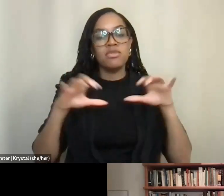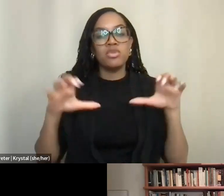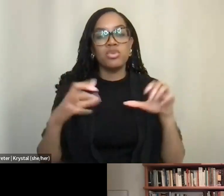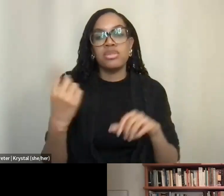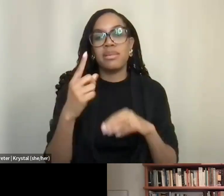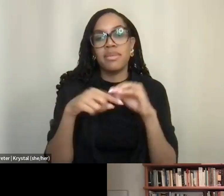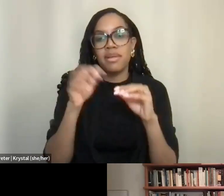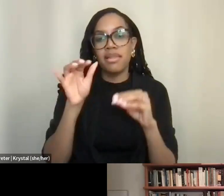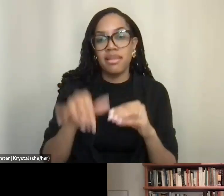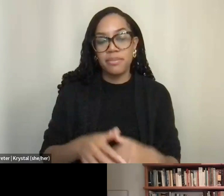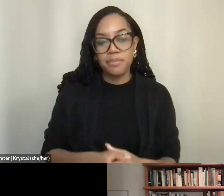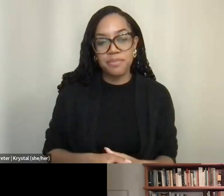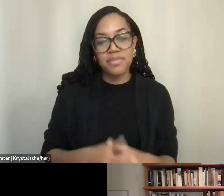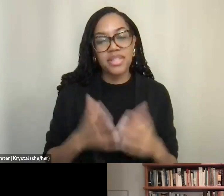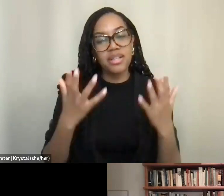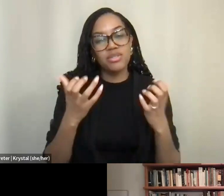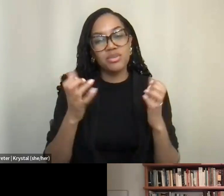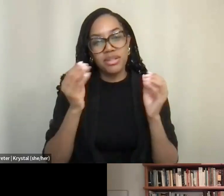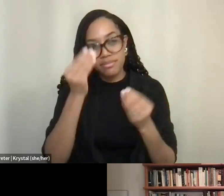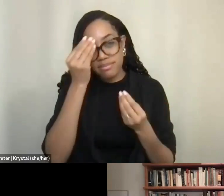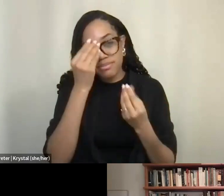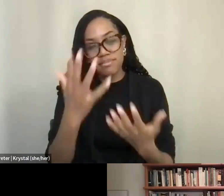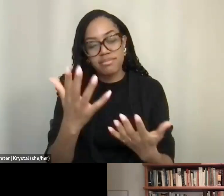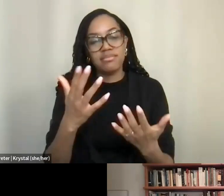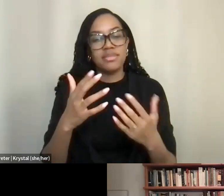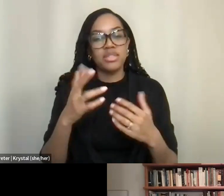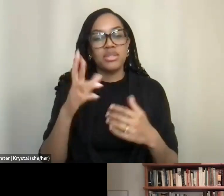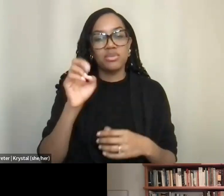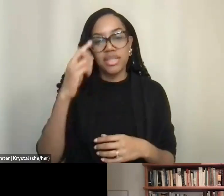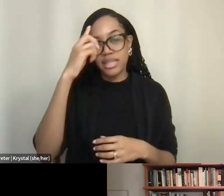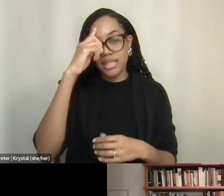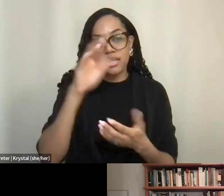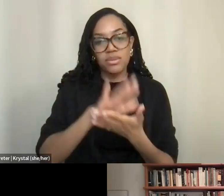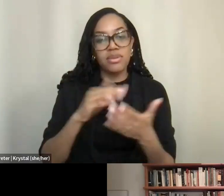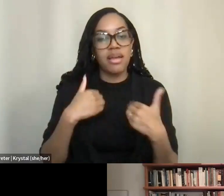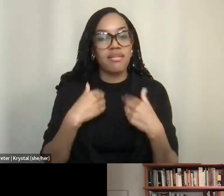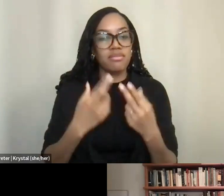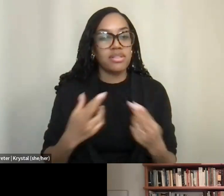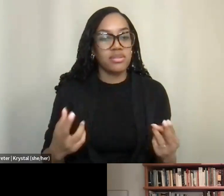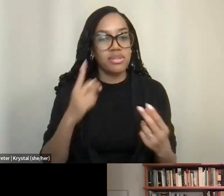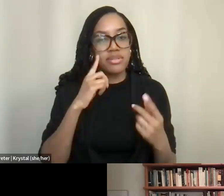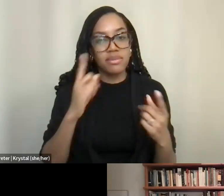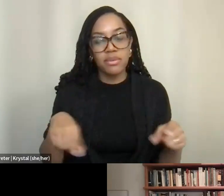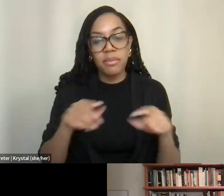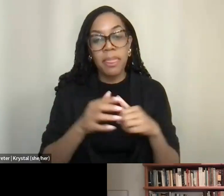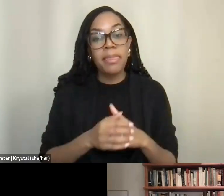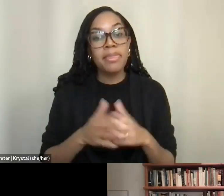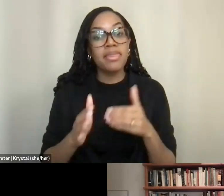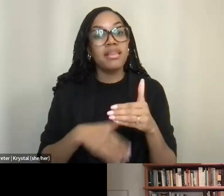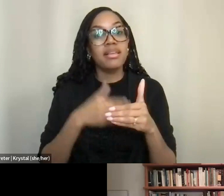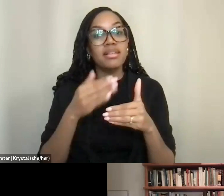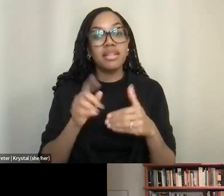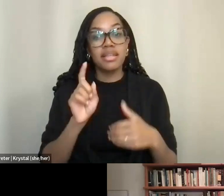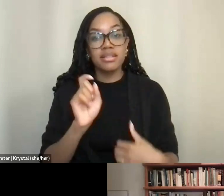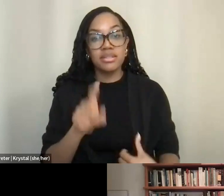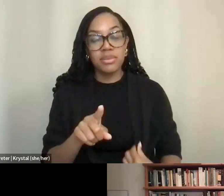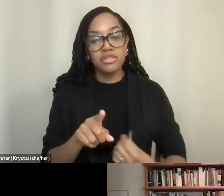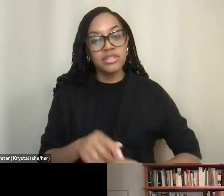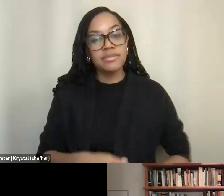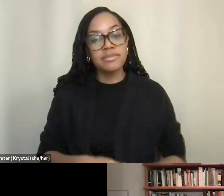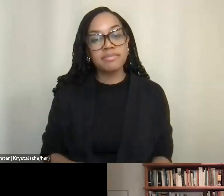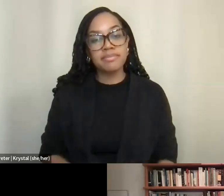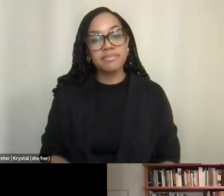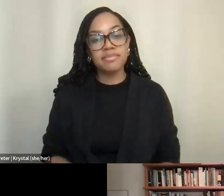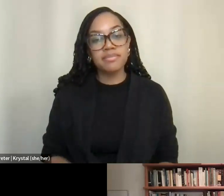resource for educators here. As we move to our next question,